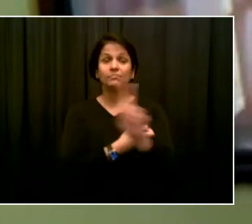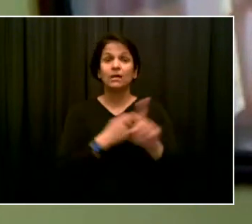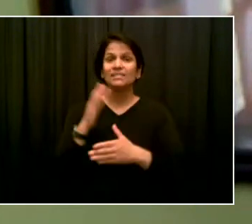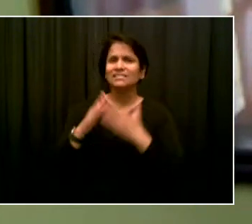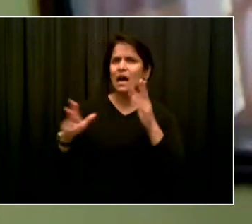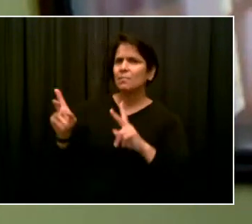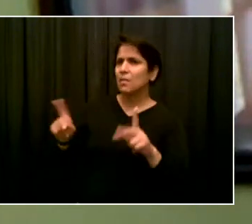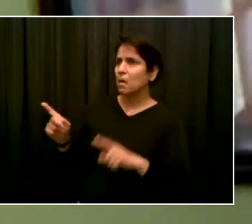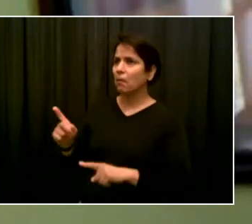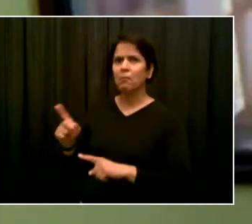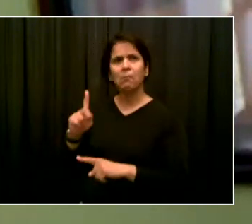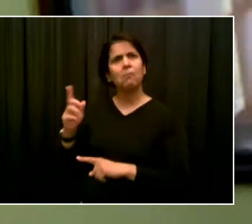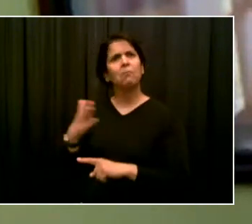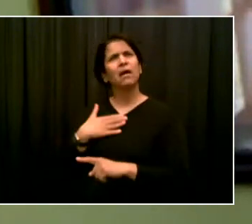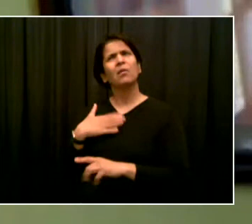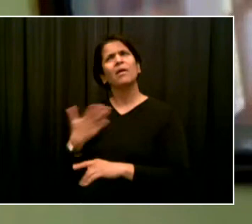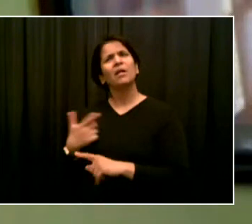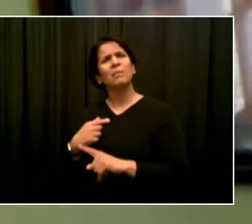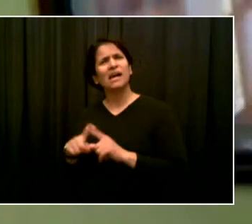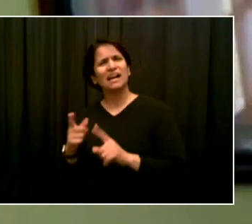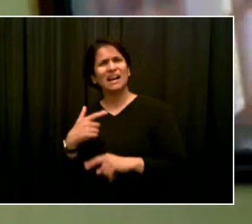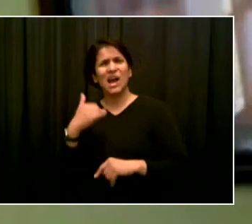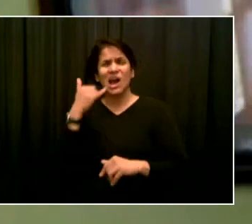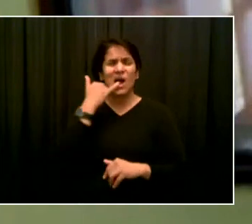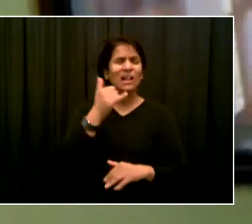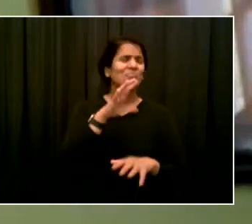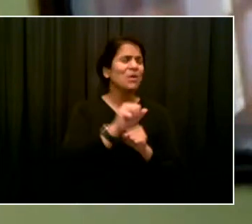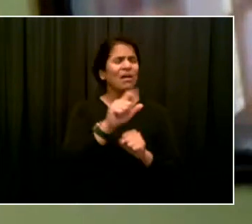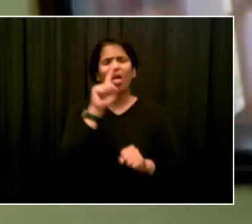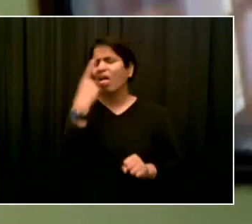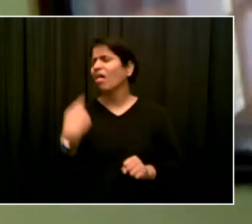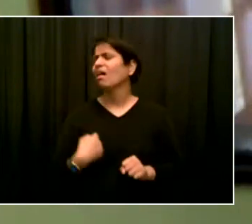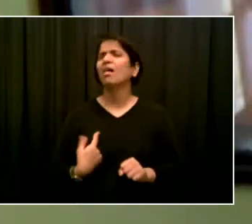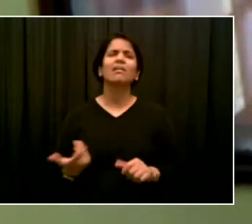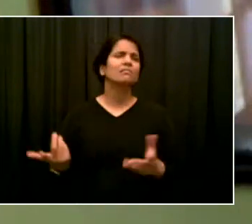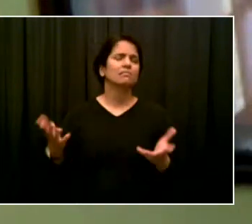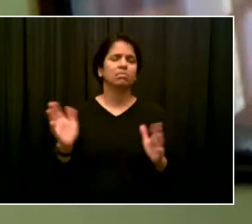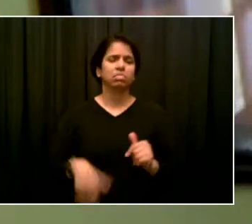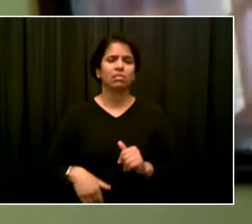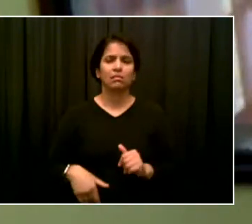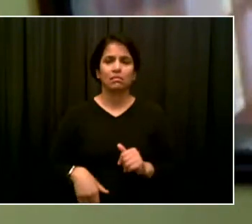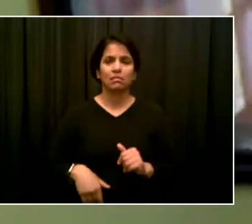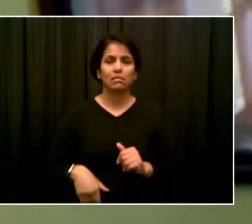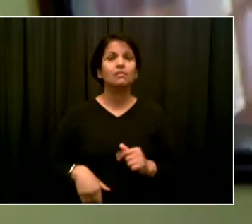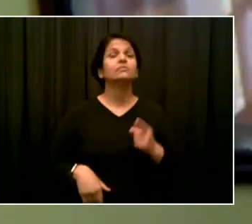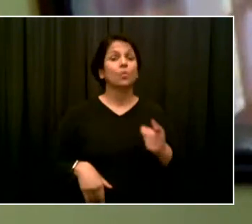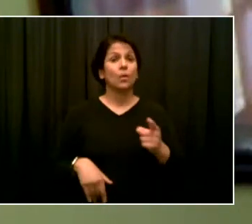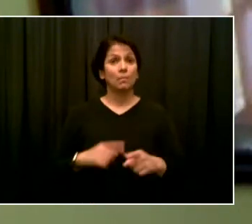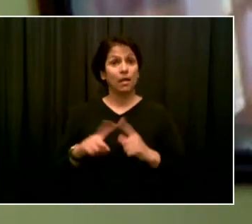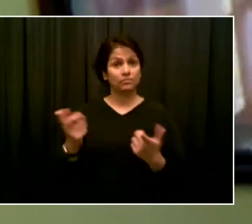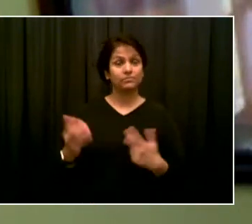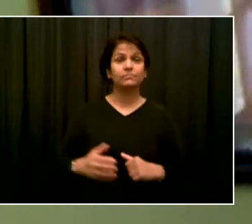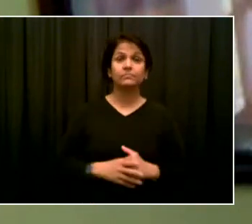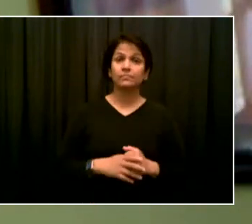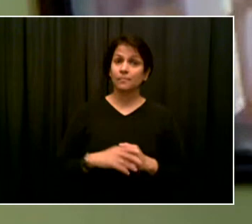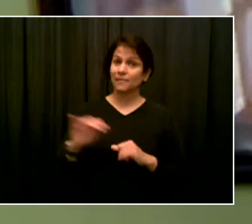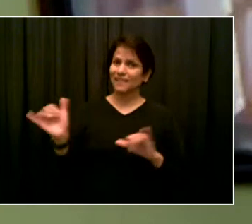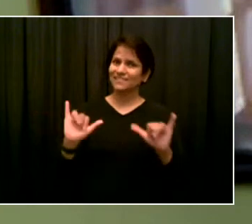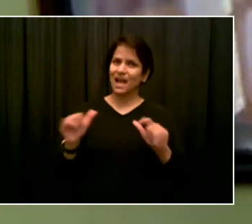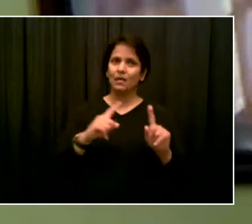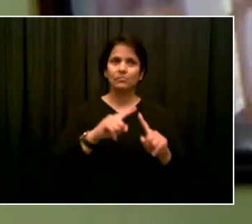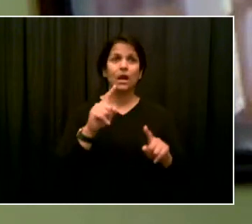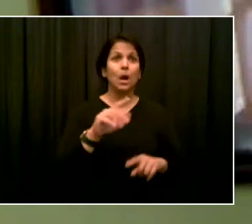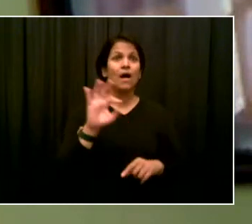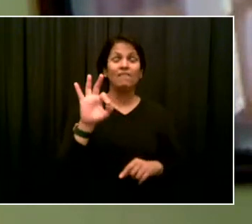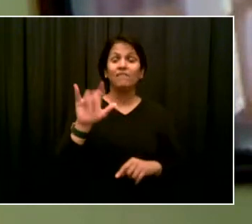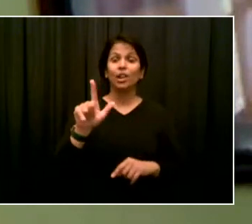it out. And that's what we see. And we know this with a lot of vaccine programs. Flu vaccine is really probably the classic example. You need to have it